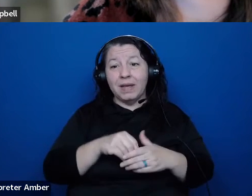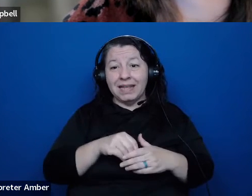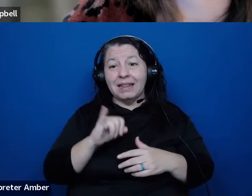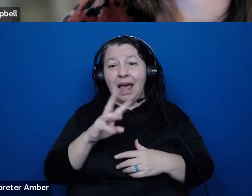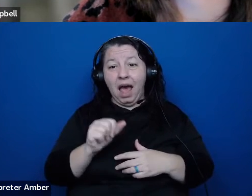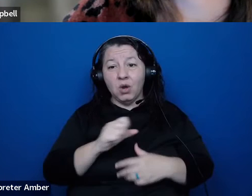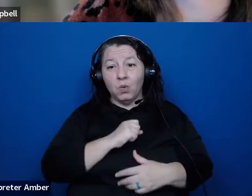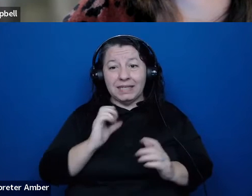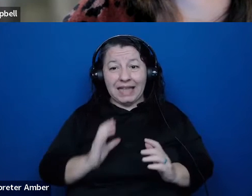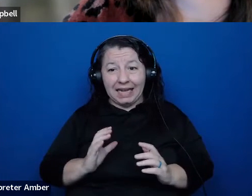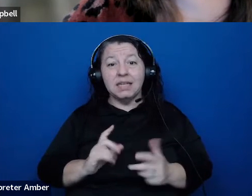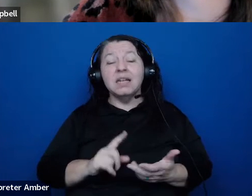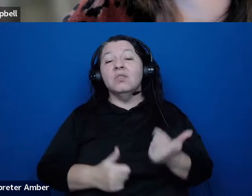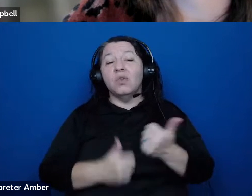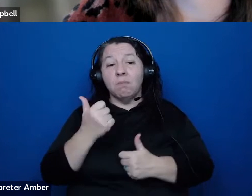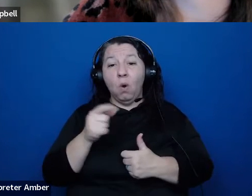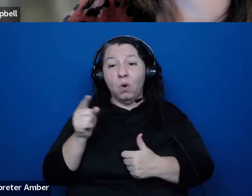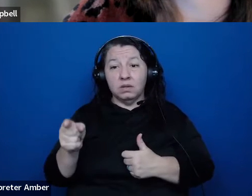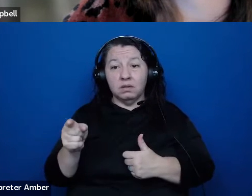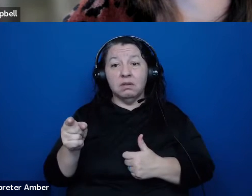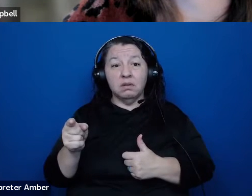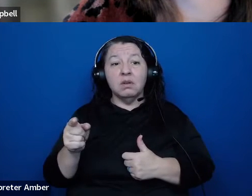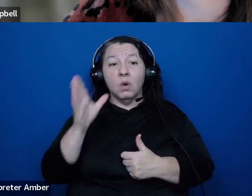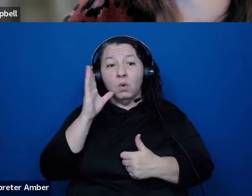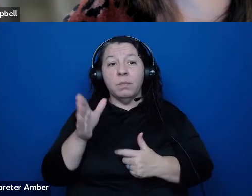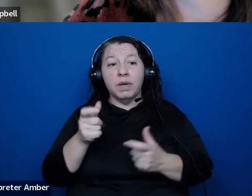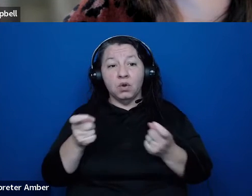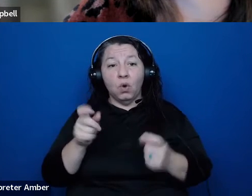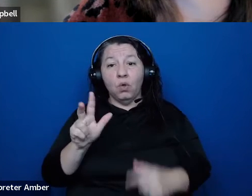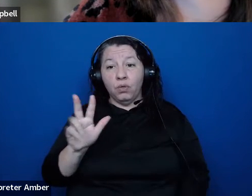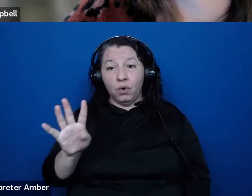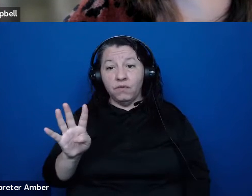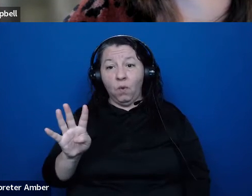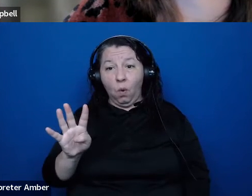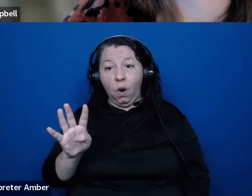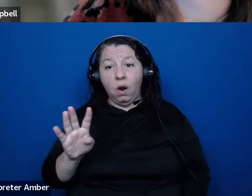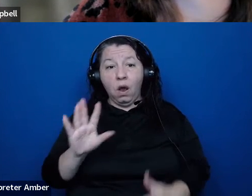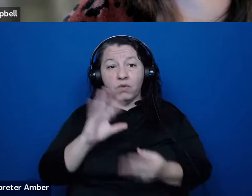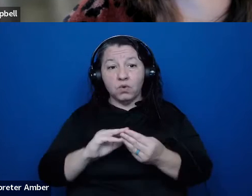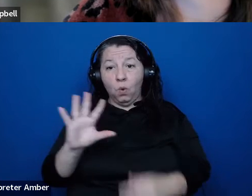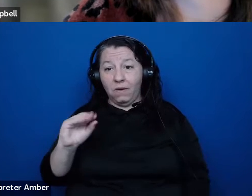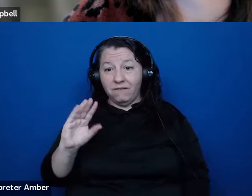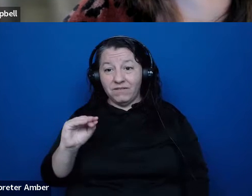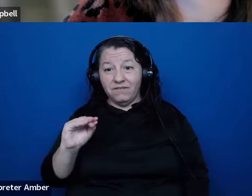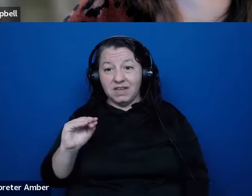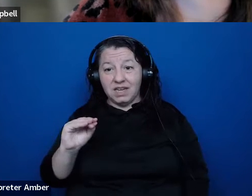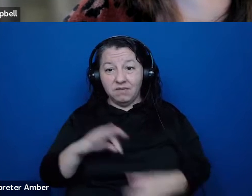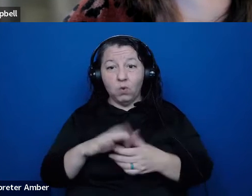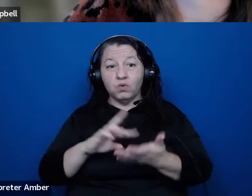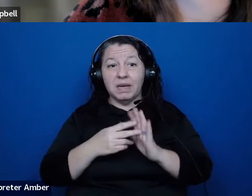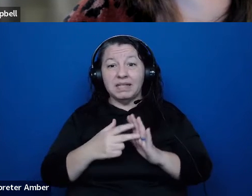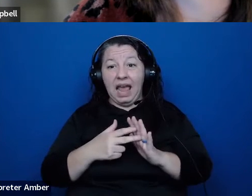majority party over there will control 34 of the 50 votes, which means that they have a super majority,